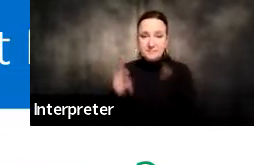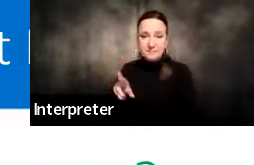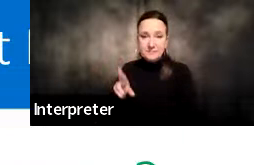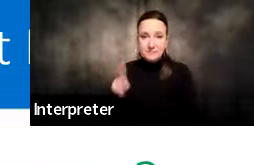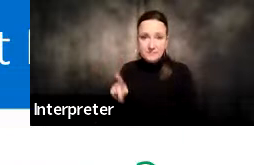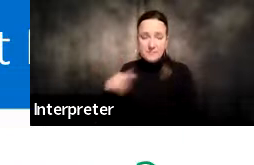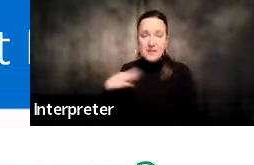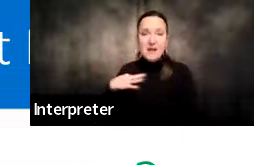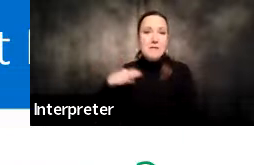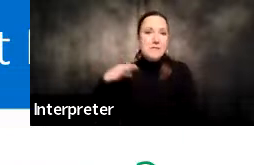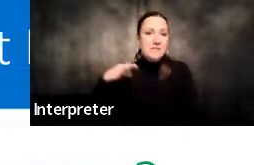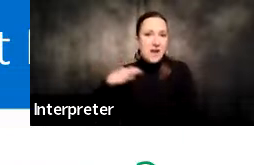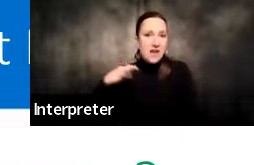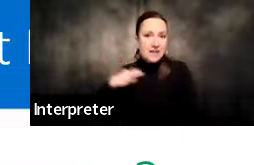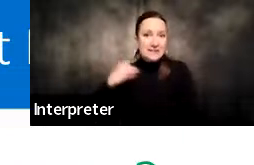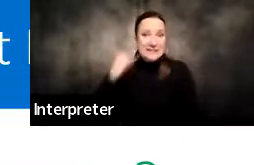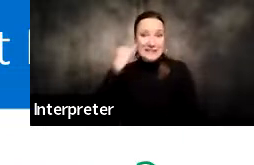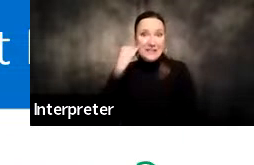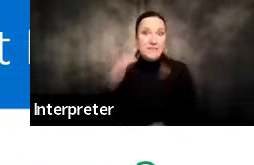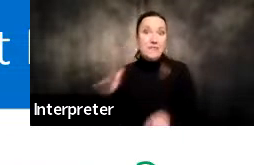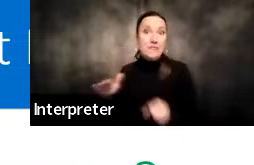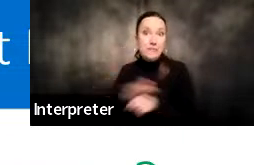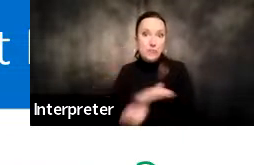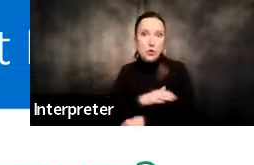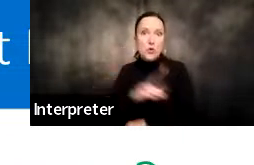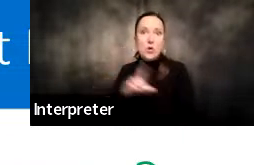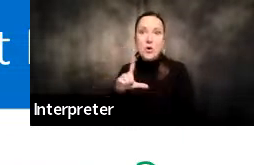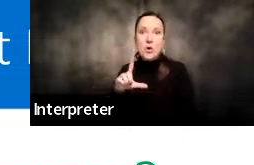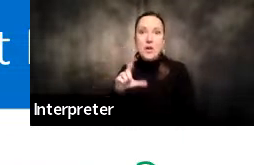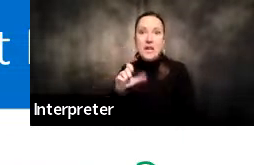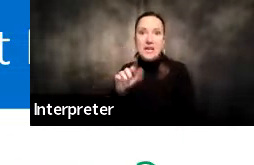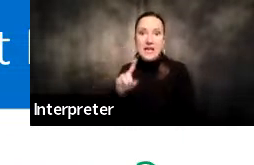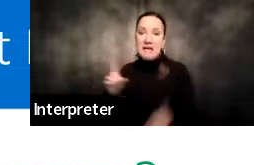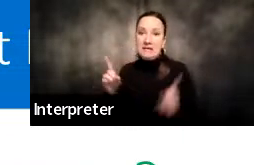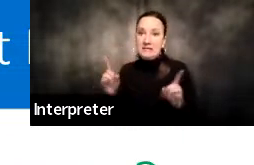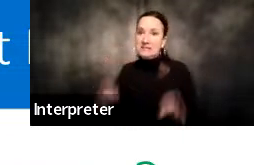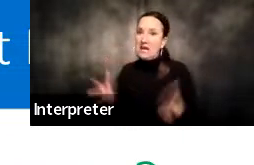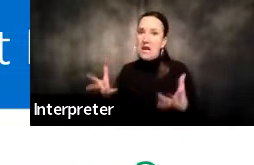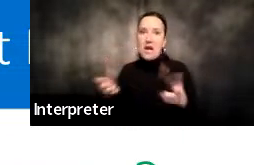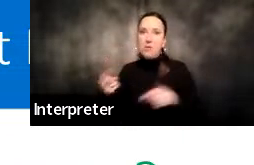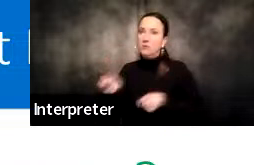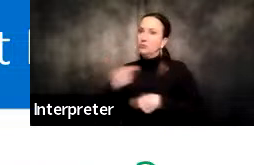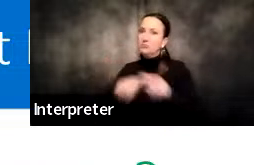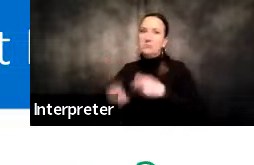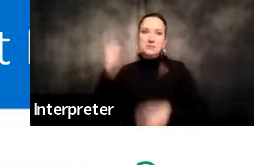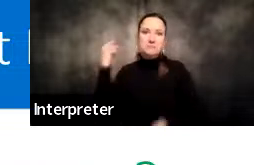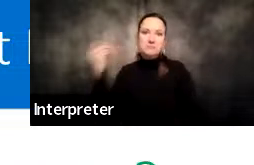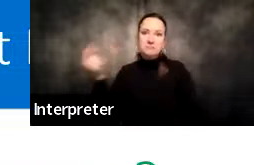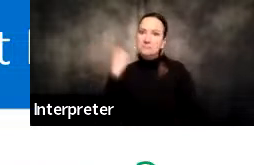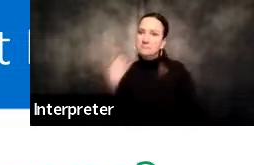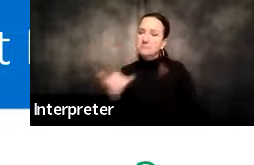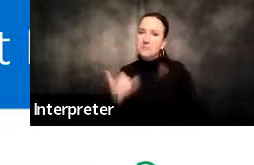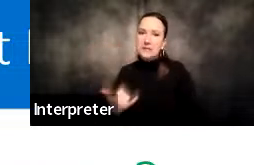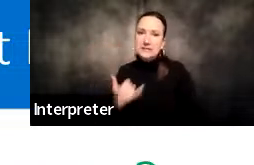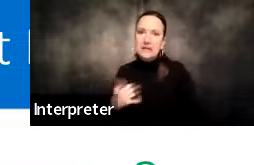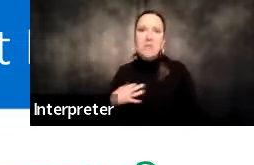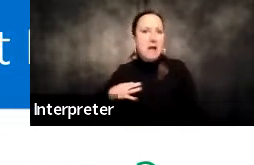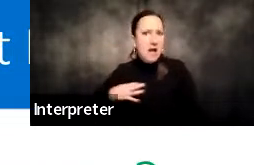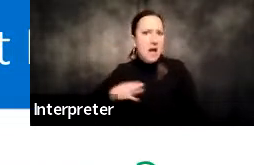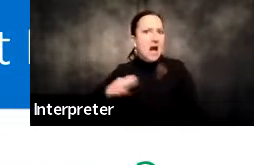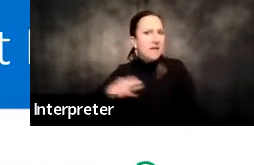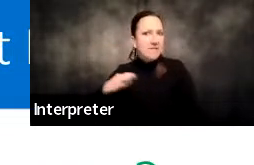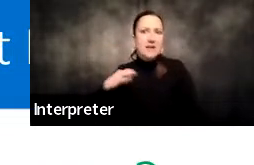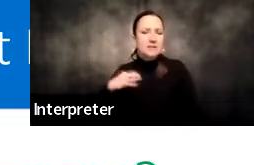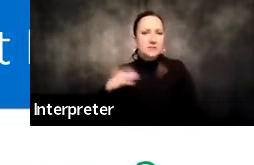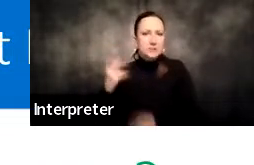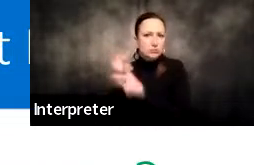full lead service line and they want to go ahead and replace it themselves. And so that's a voluntary program where